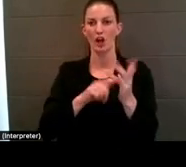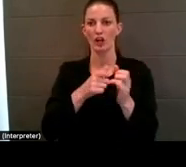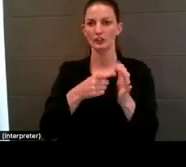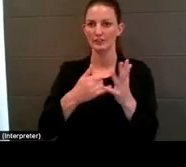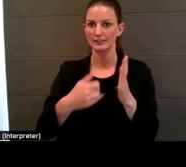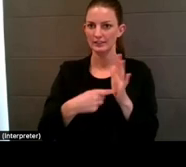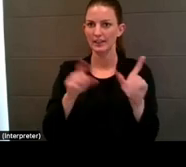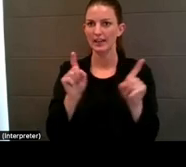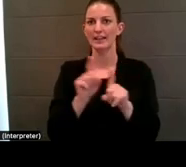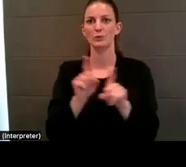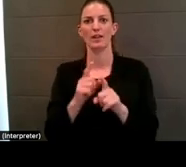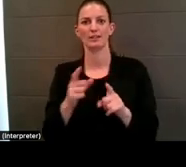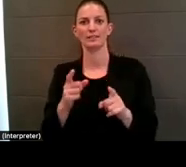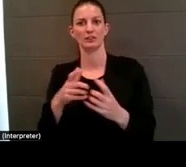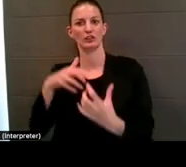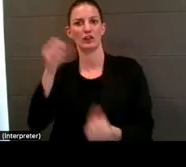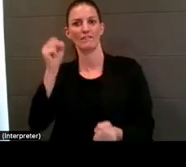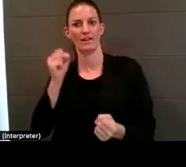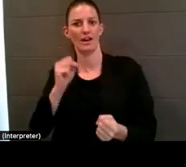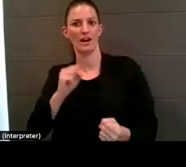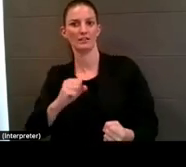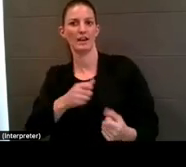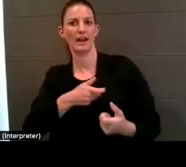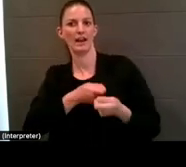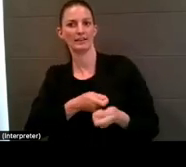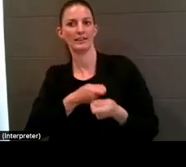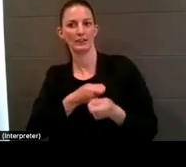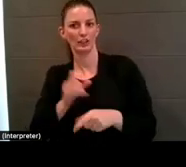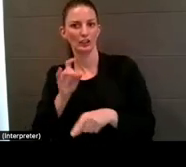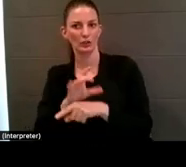lactation consultant, and she's based in Brisbane.